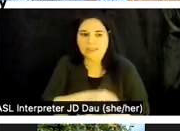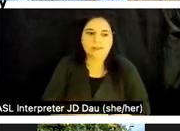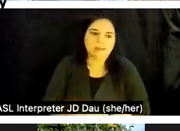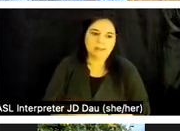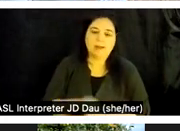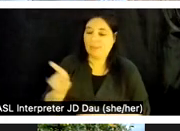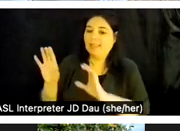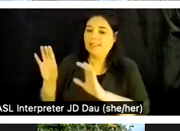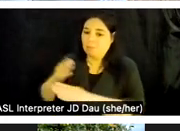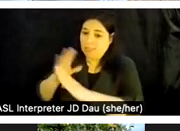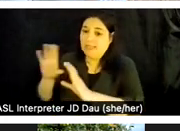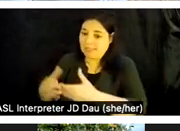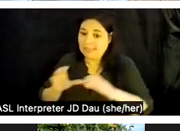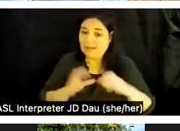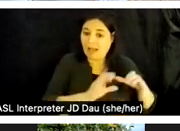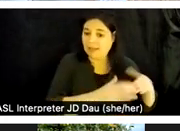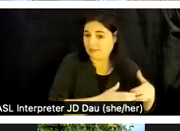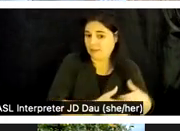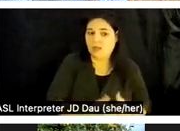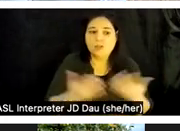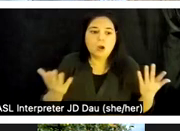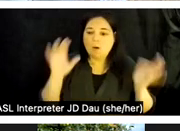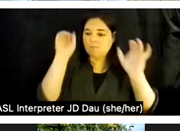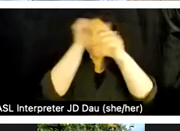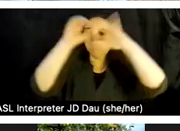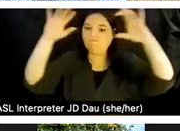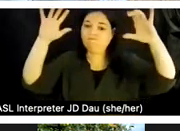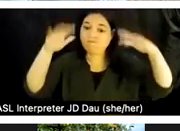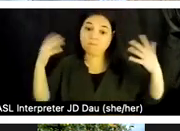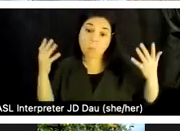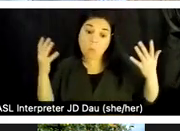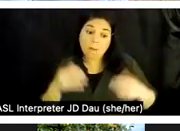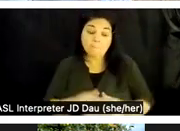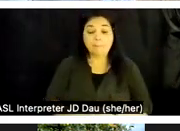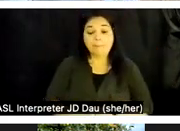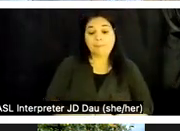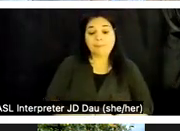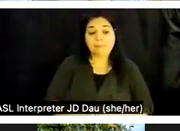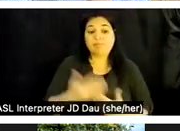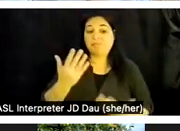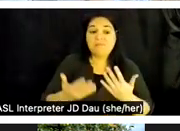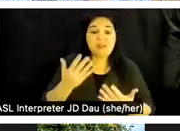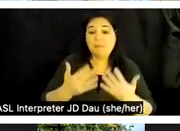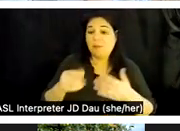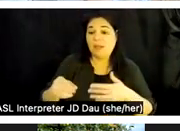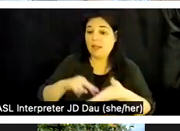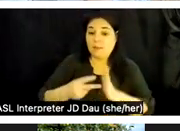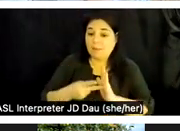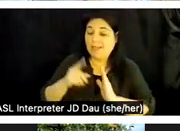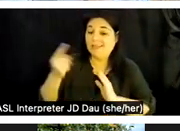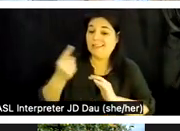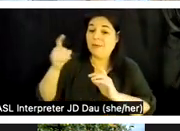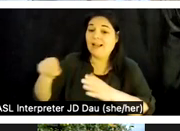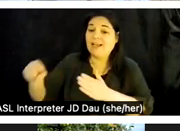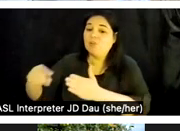protected classes. And so what does this look like? It could require a renter to pay a higher security deposit just because